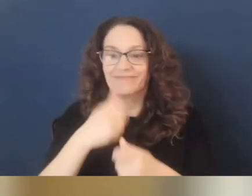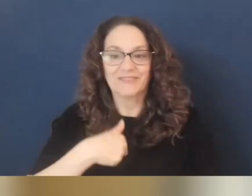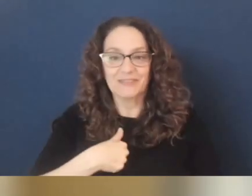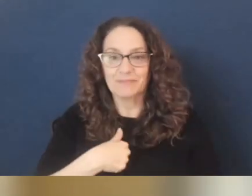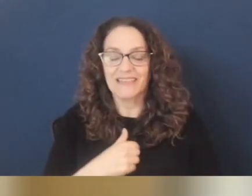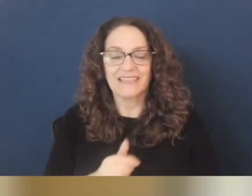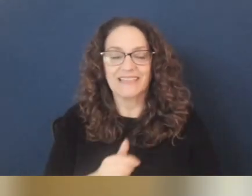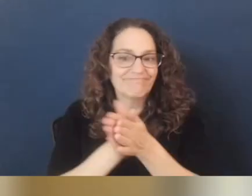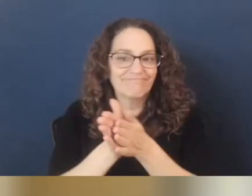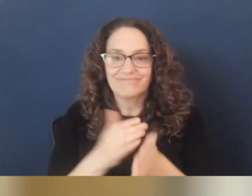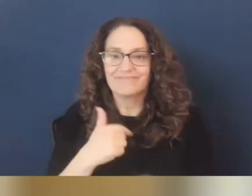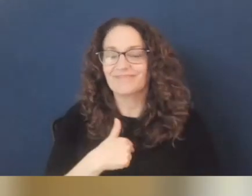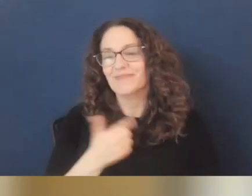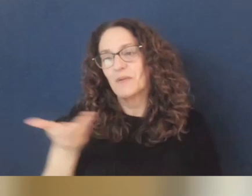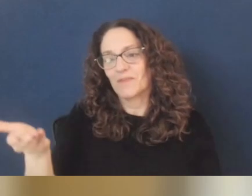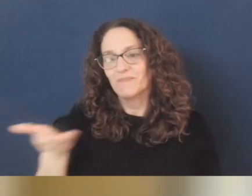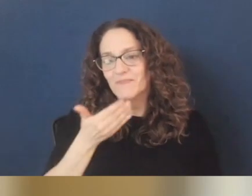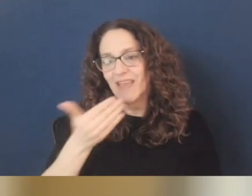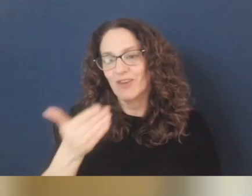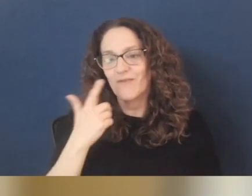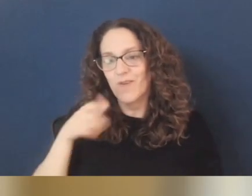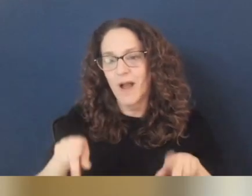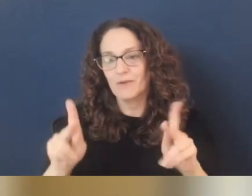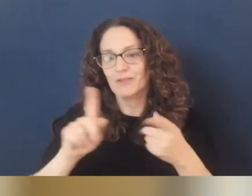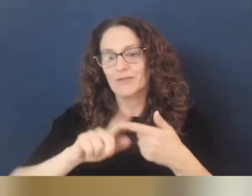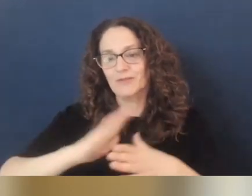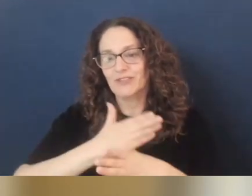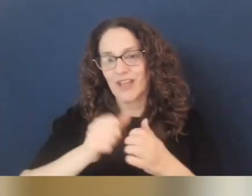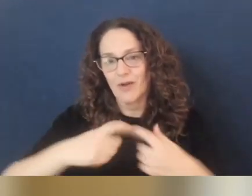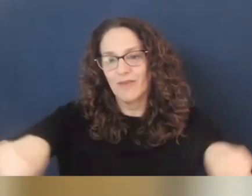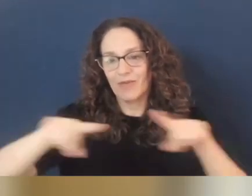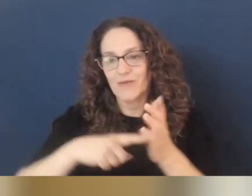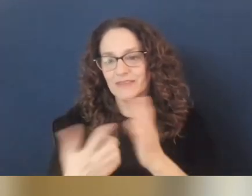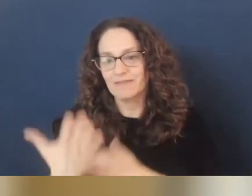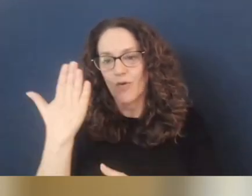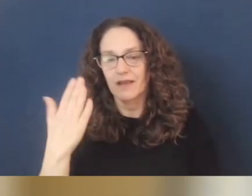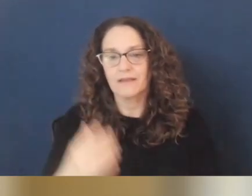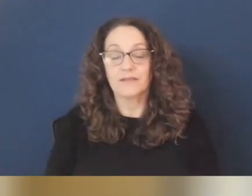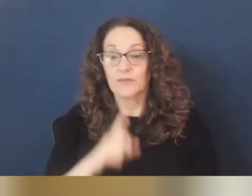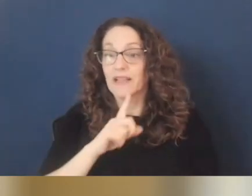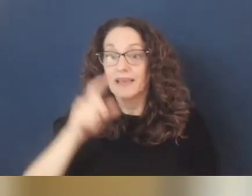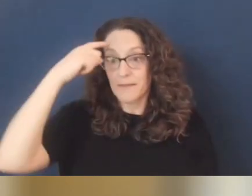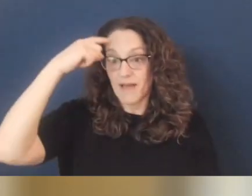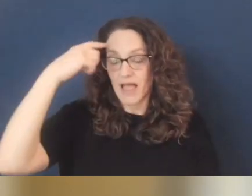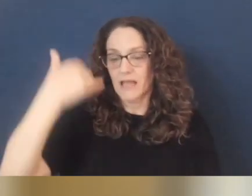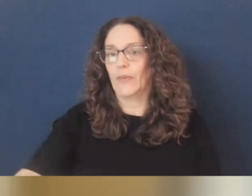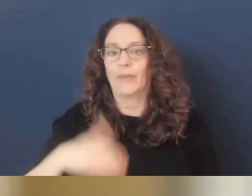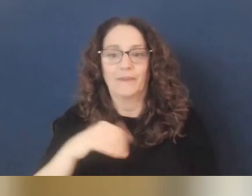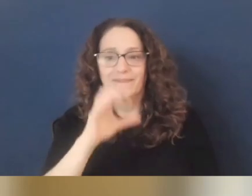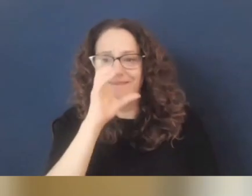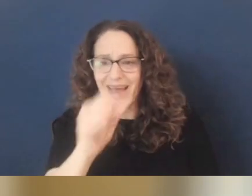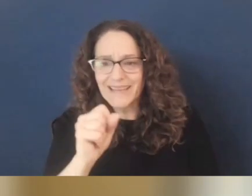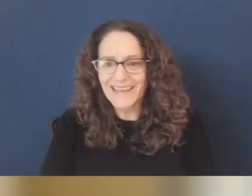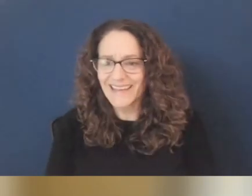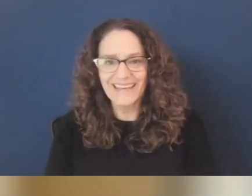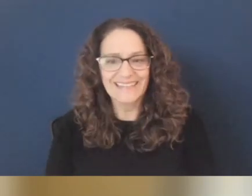just like you've given me this morning to be able to share it with you, because, you know, the mind is fascinating. And that's really